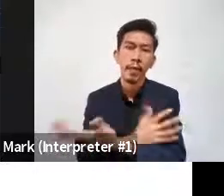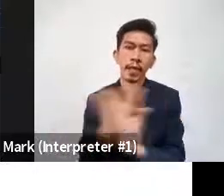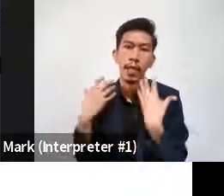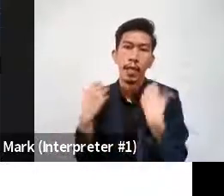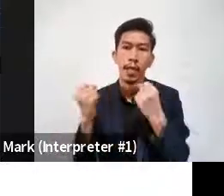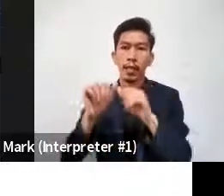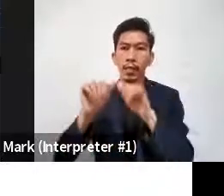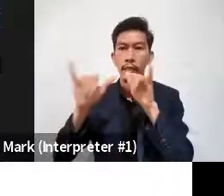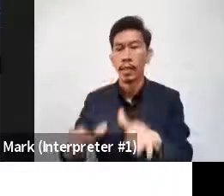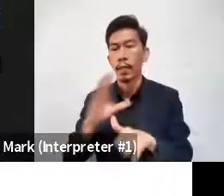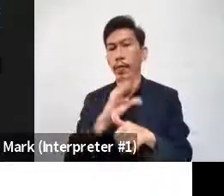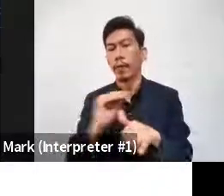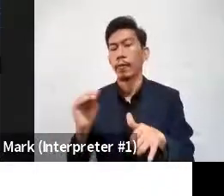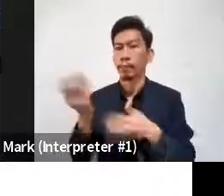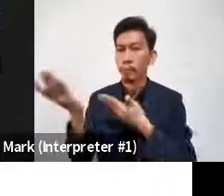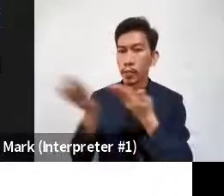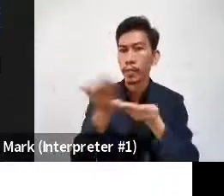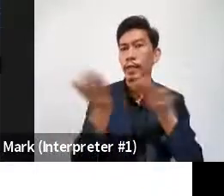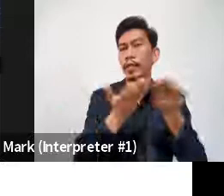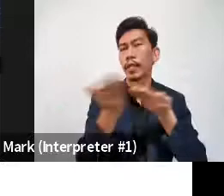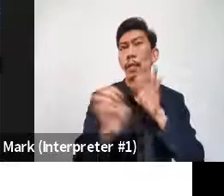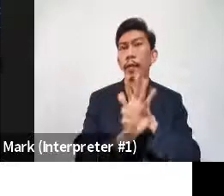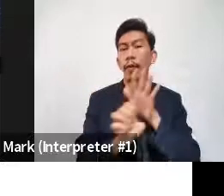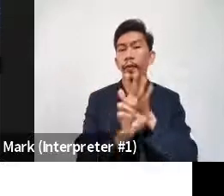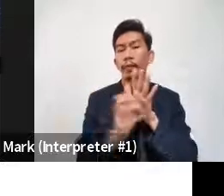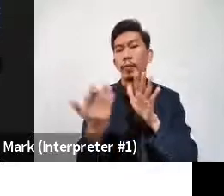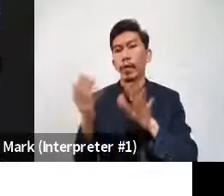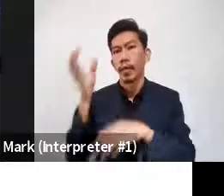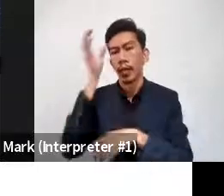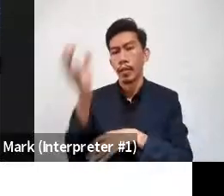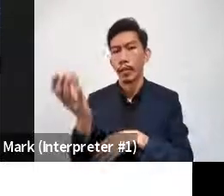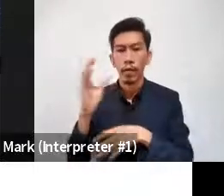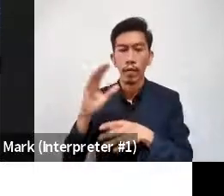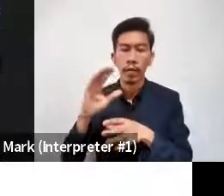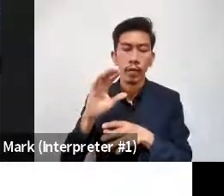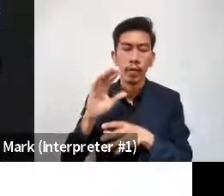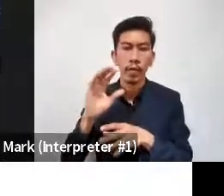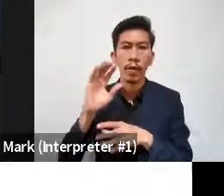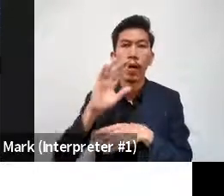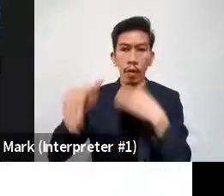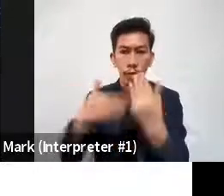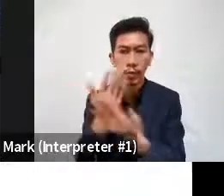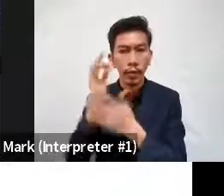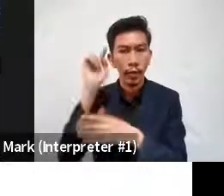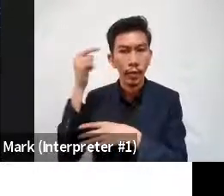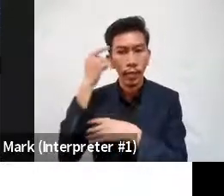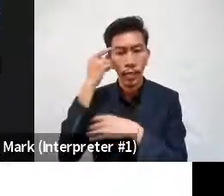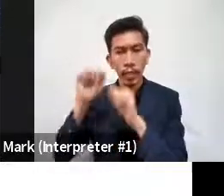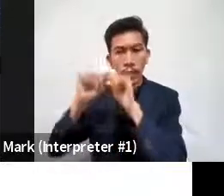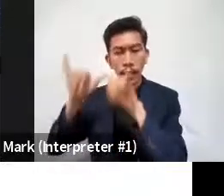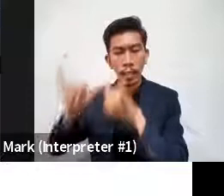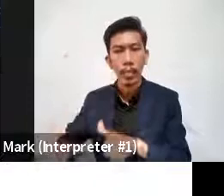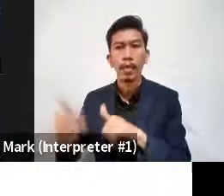health delivery, as an example or proof of concept of a whole of government, whole of system